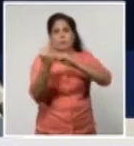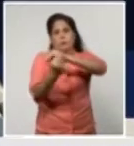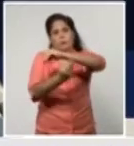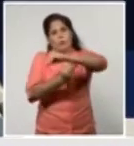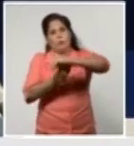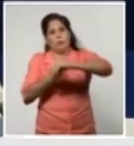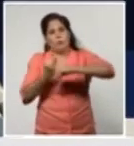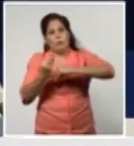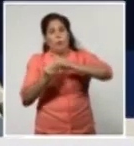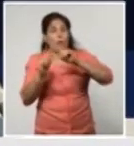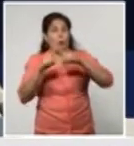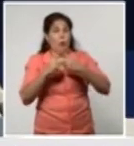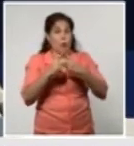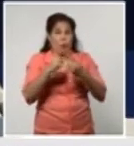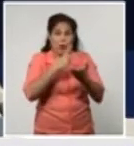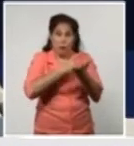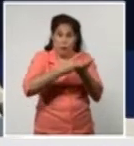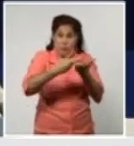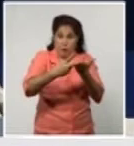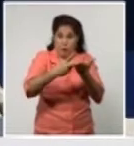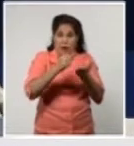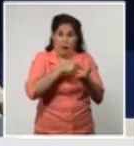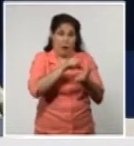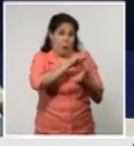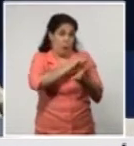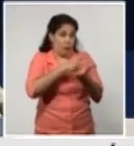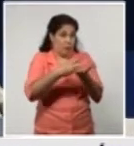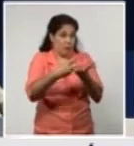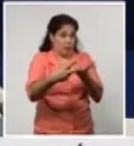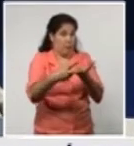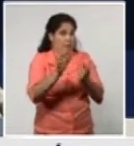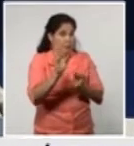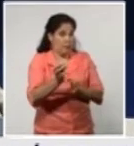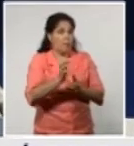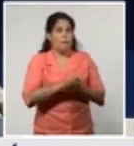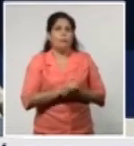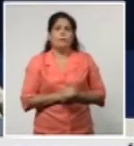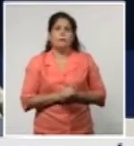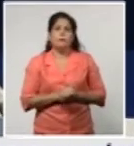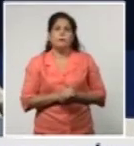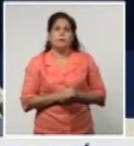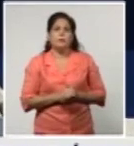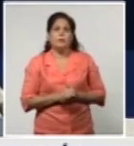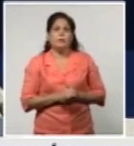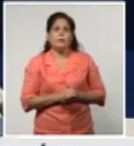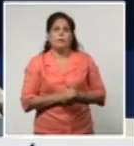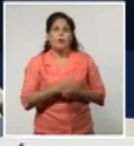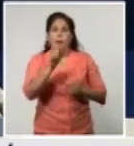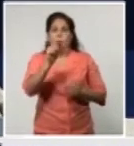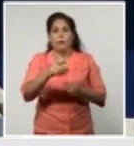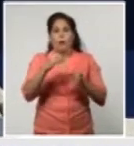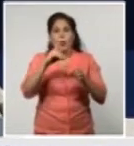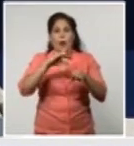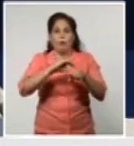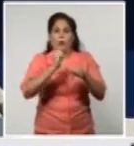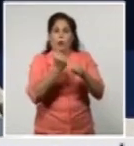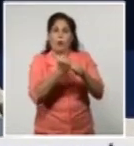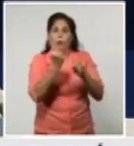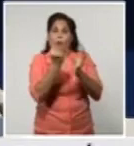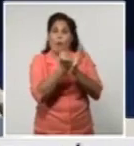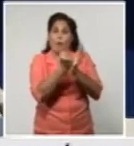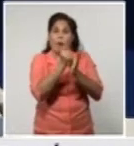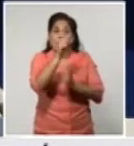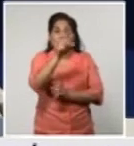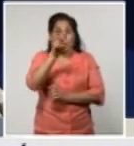15 days, this trend has changed, because in the last few days,